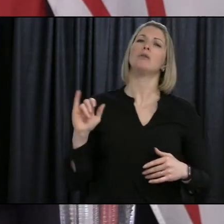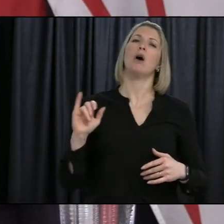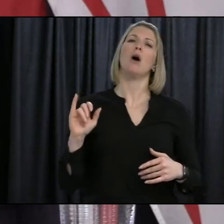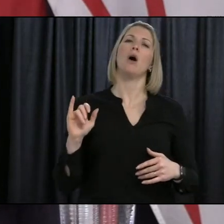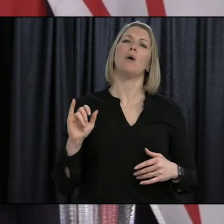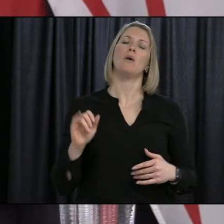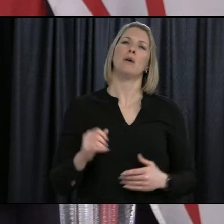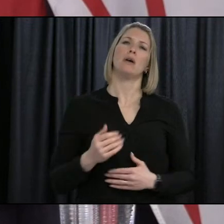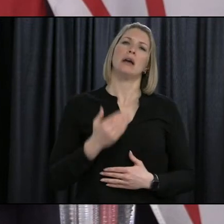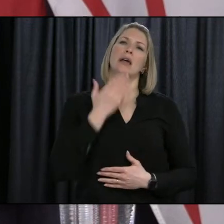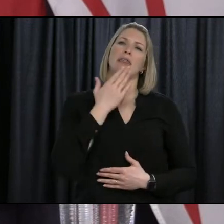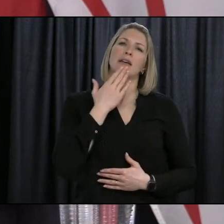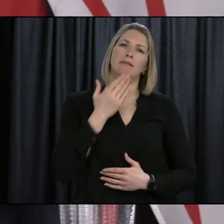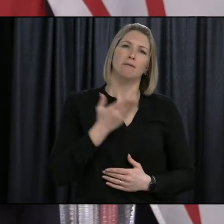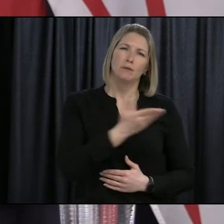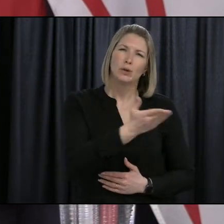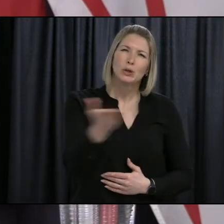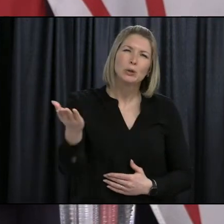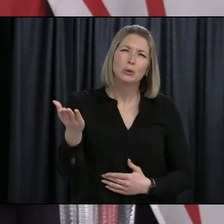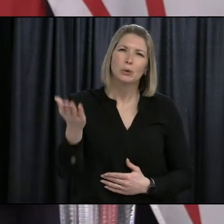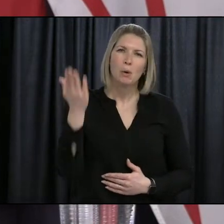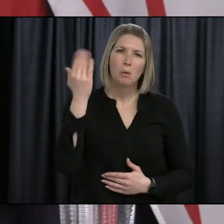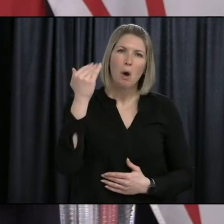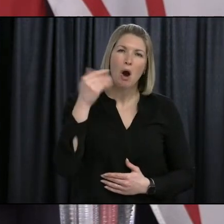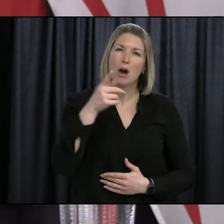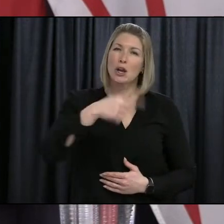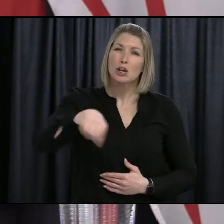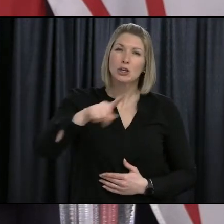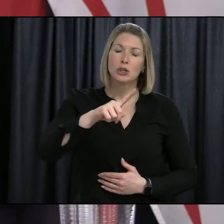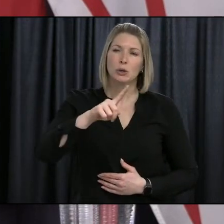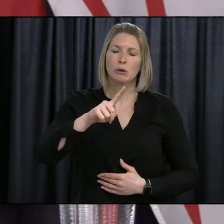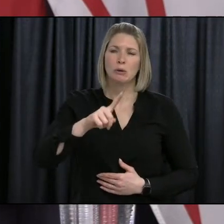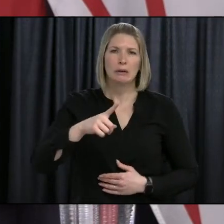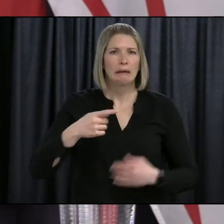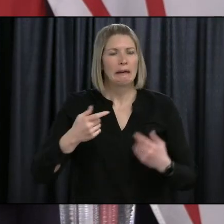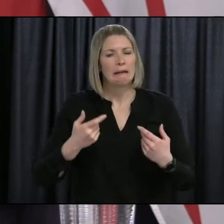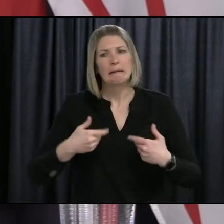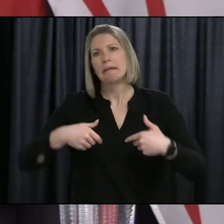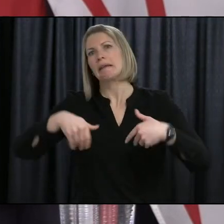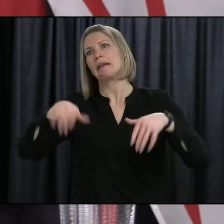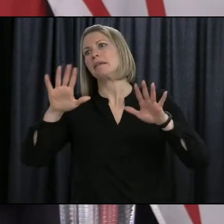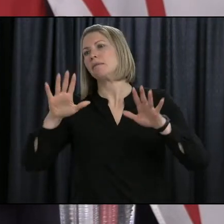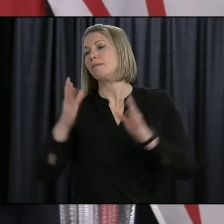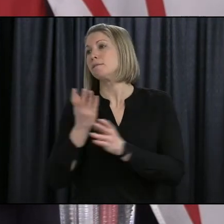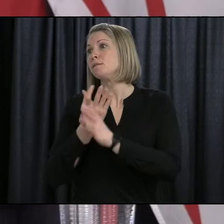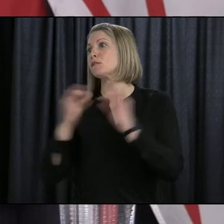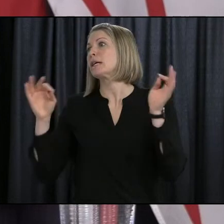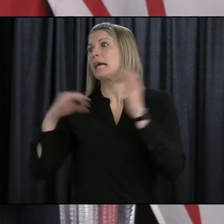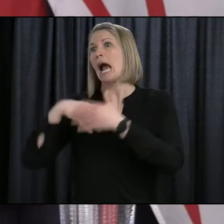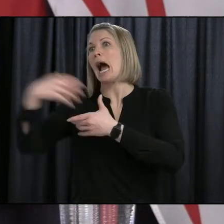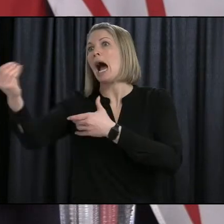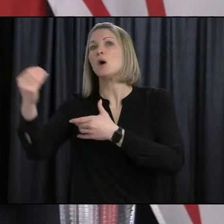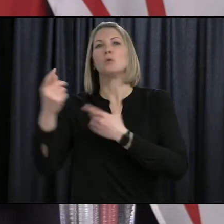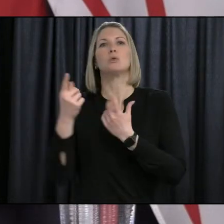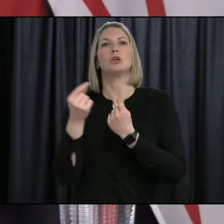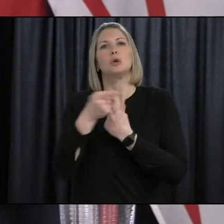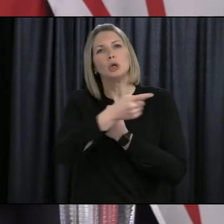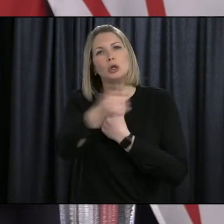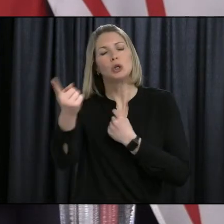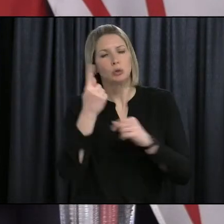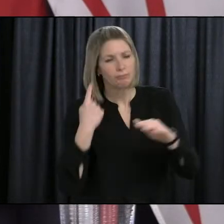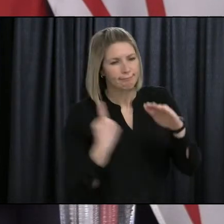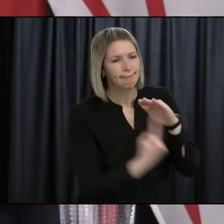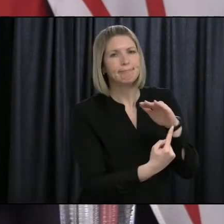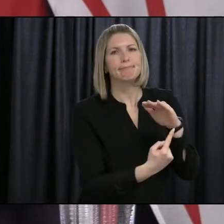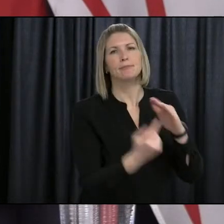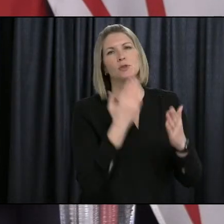to each and every one of you for the sacrifices that you've made in doing your part to help control the spread of COVID-19. So